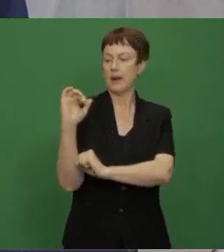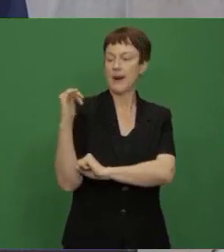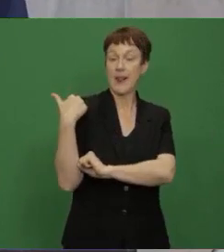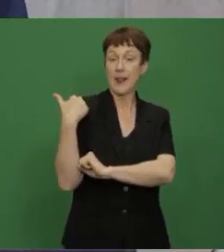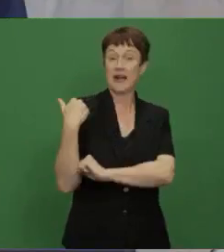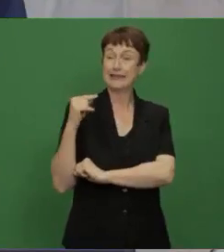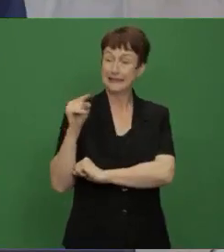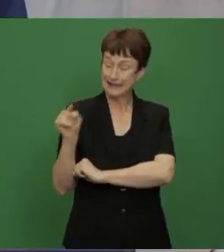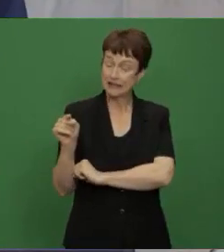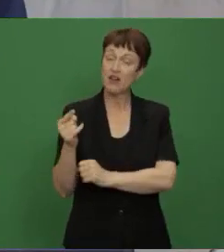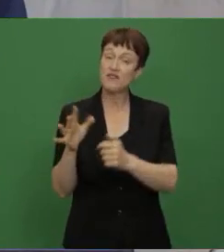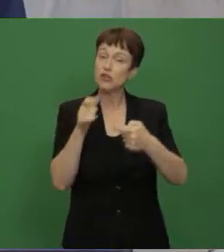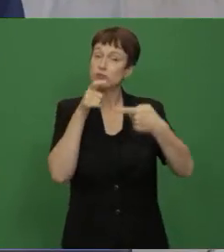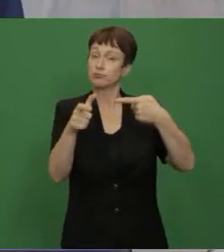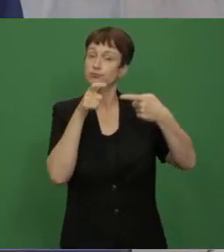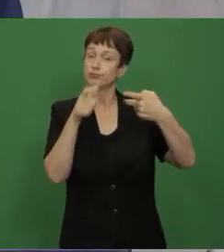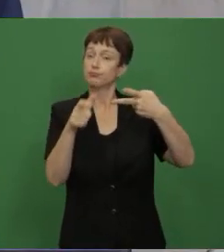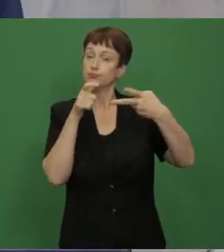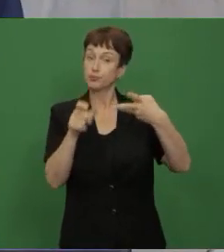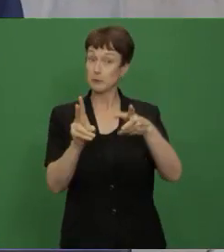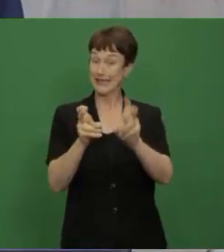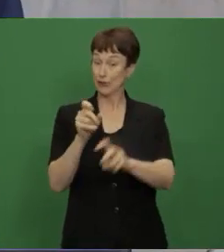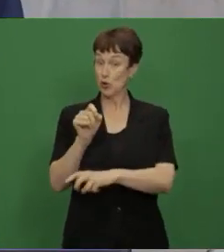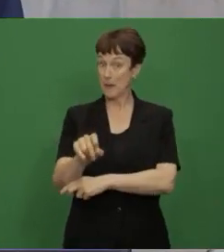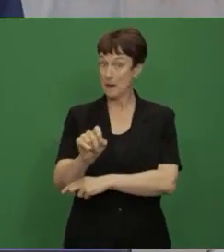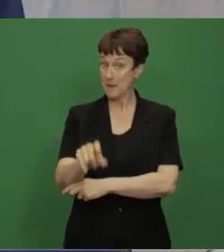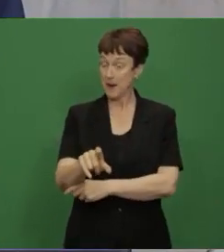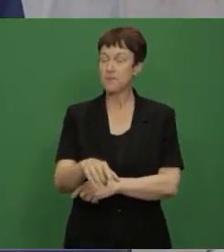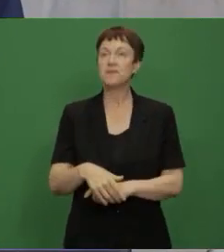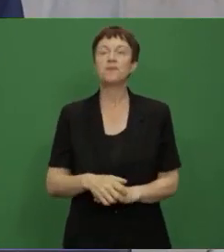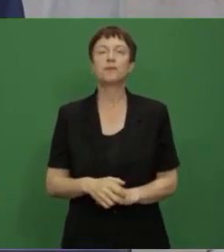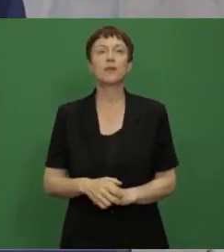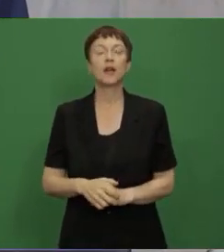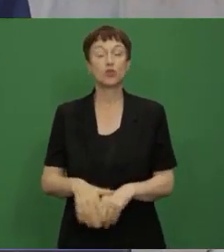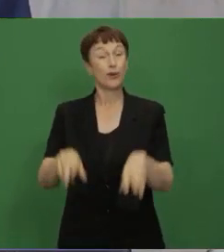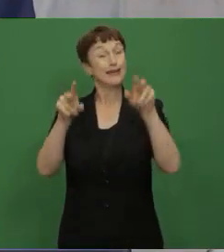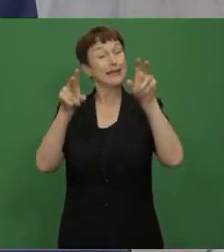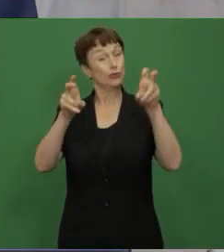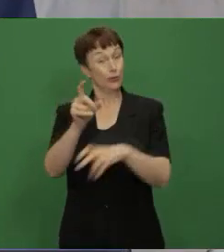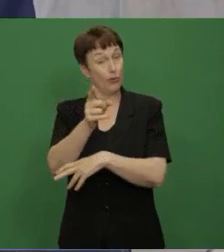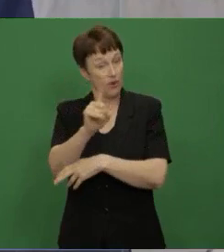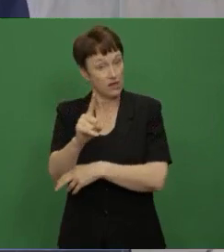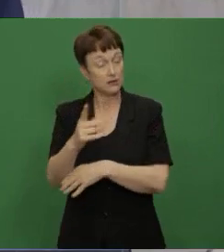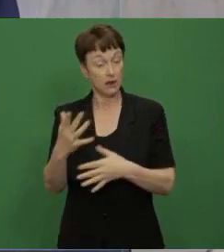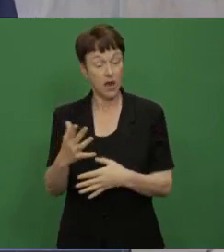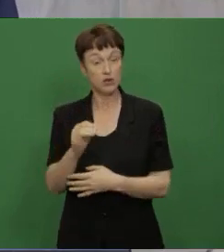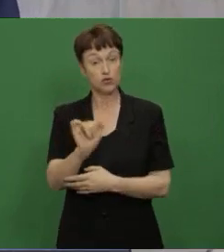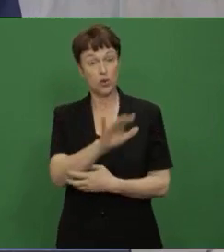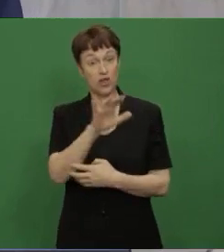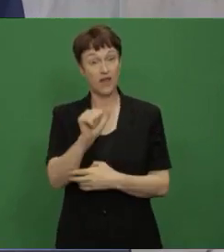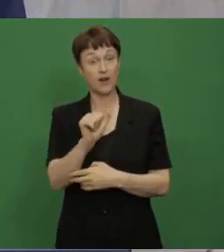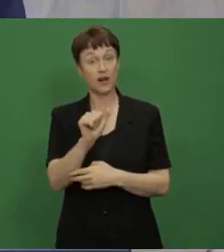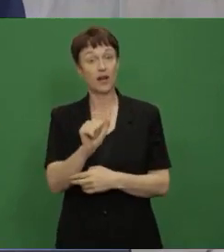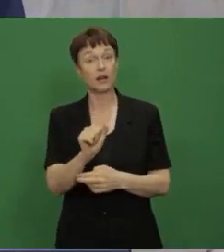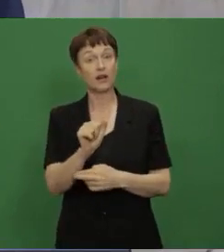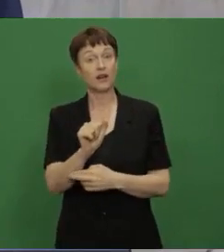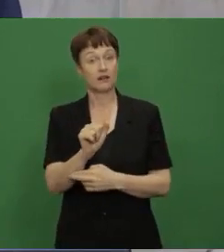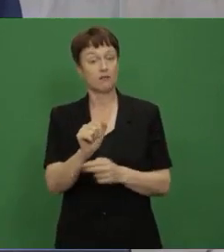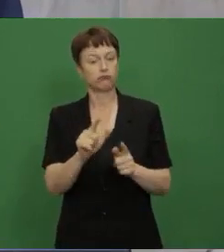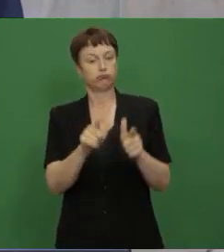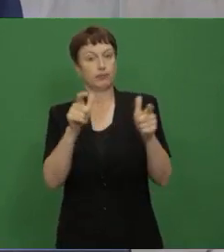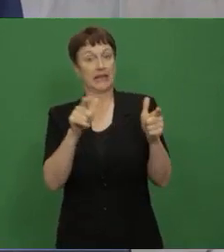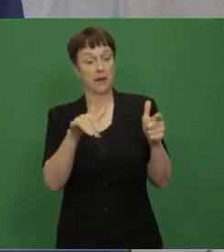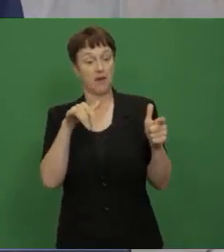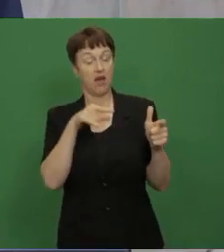debate. But what we have said is that should the matter get to Parliament, we will obviously then in